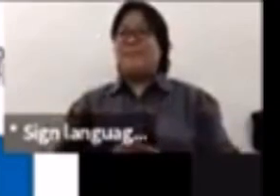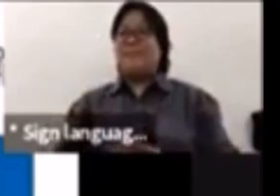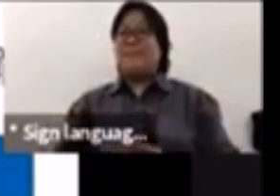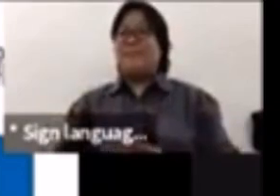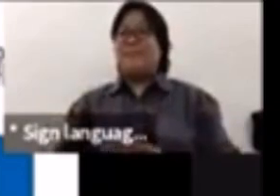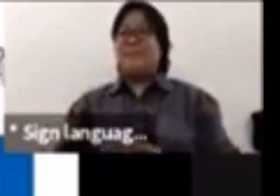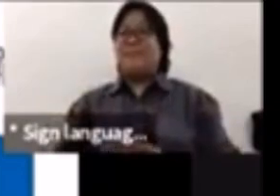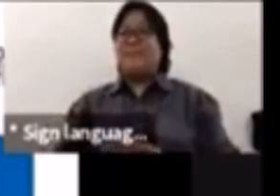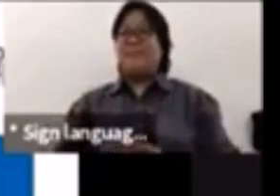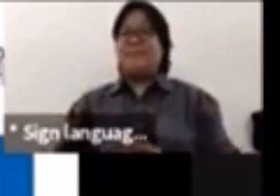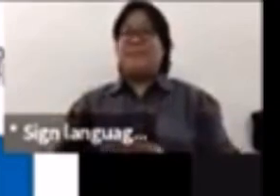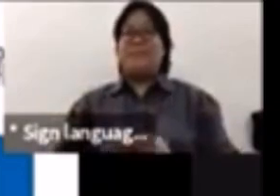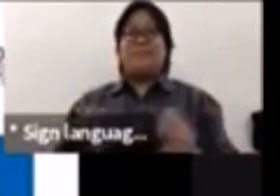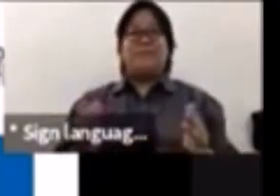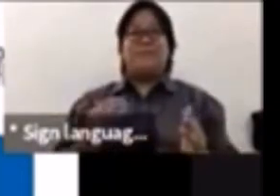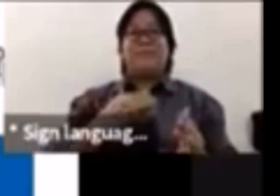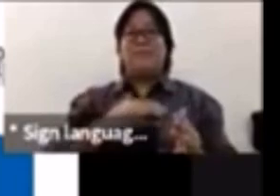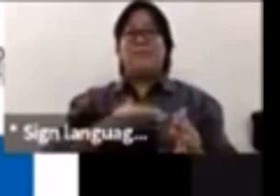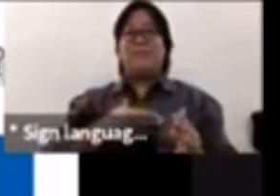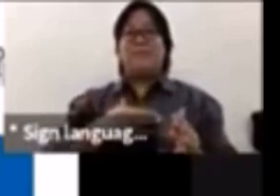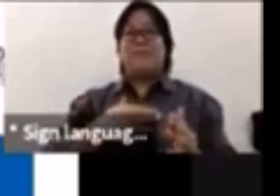Yeah, can you please unmute your mic?